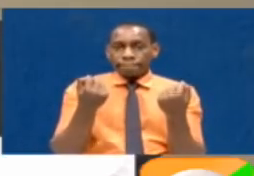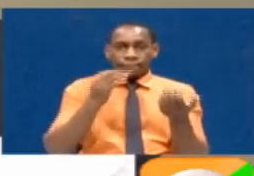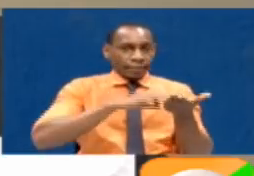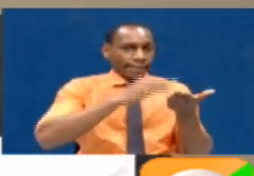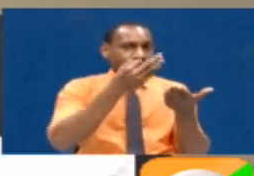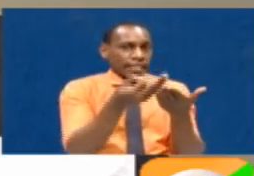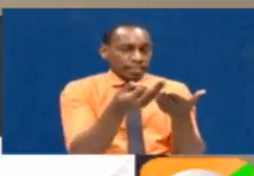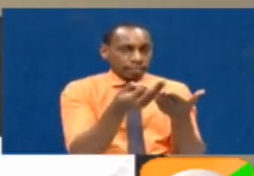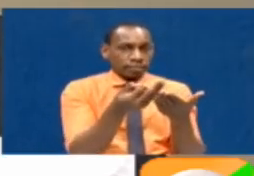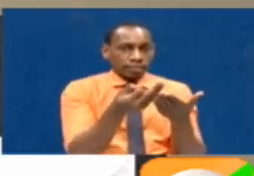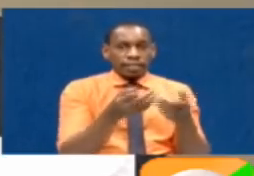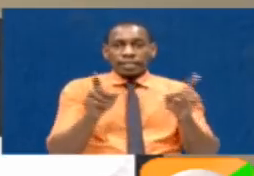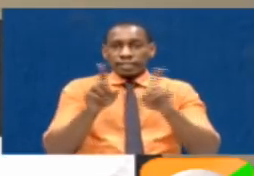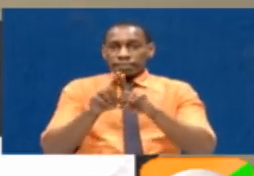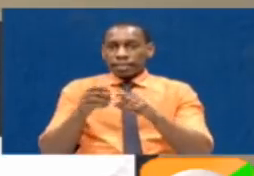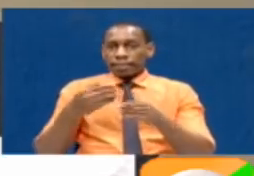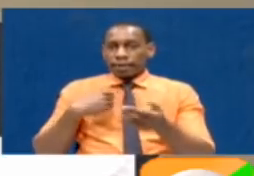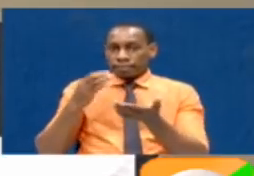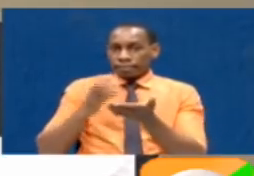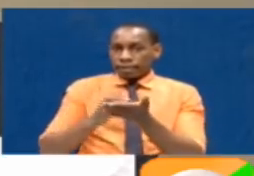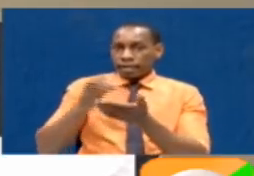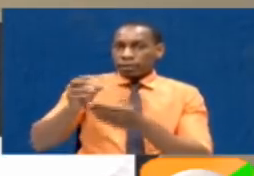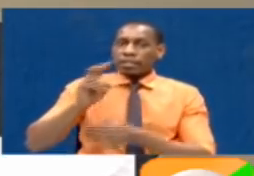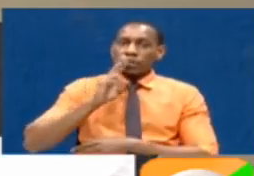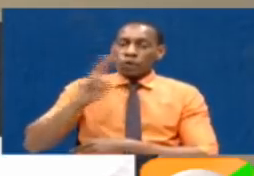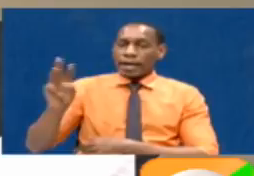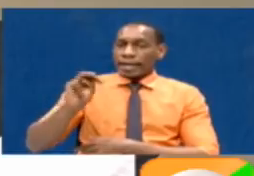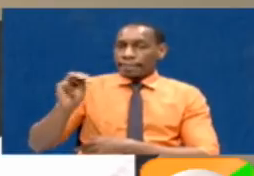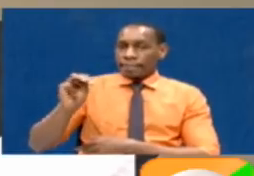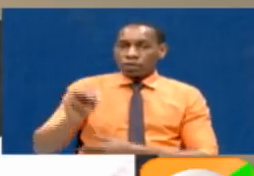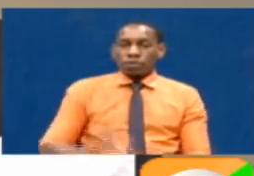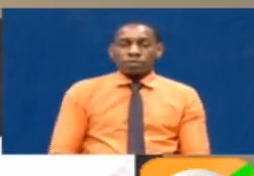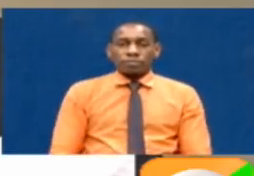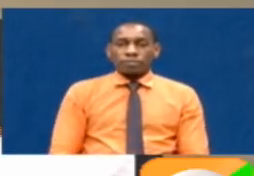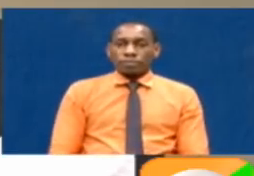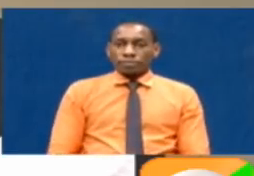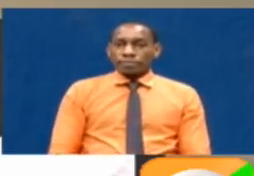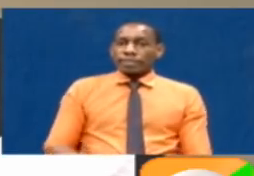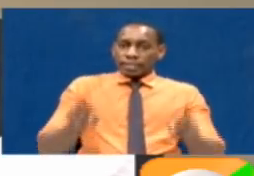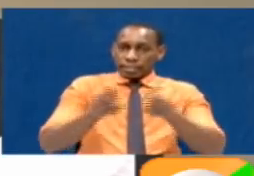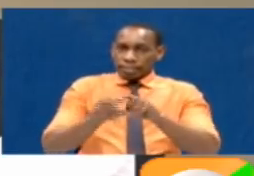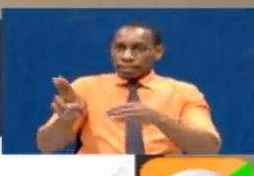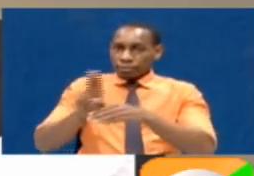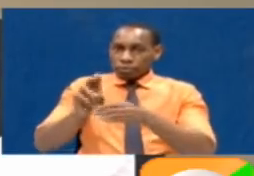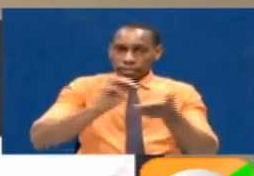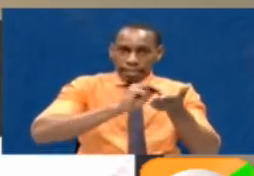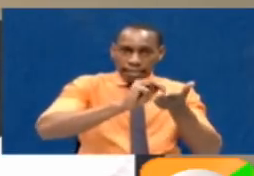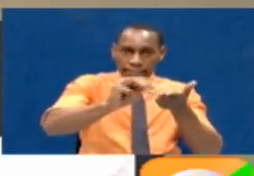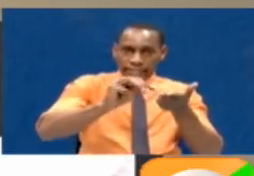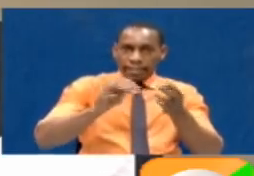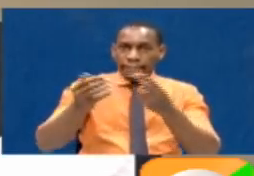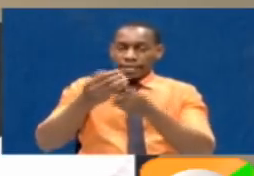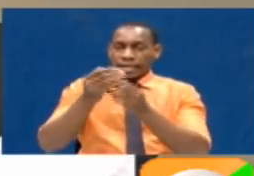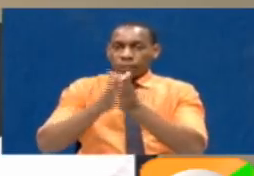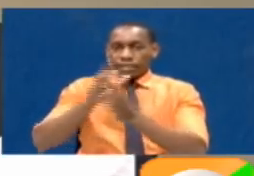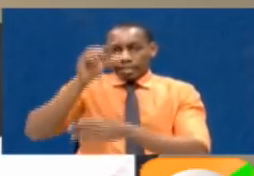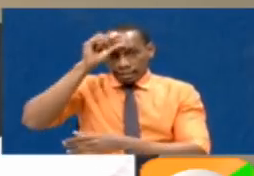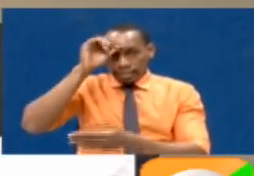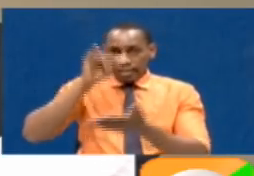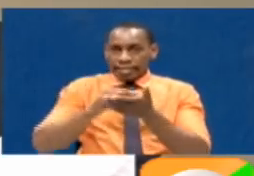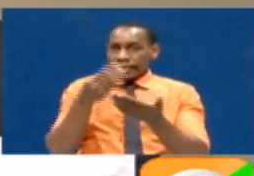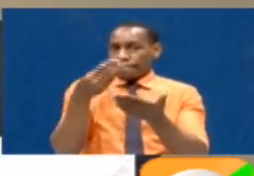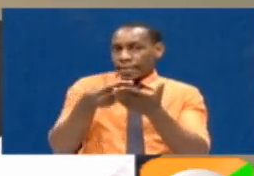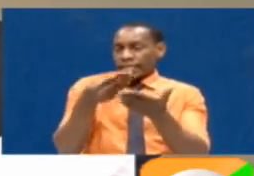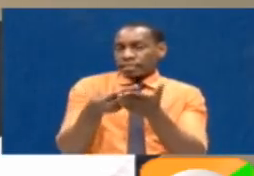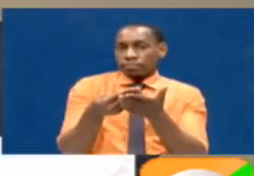fund, and we have committed 200 million shillings. And we will use M-Pesa and partner with government to ensure that the